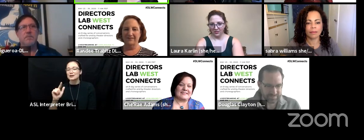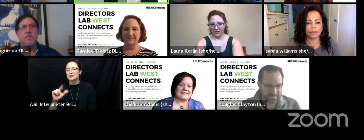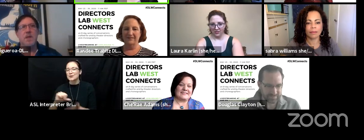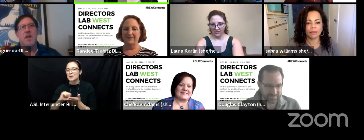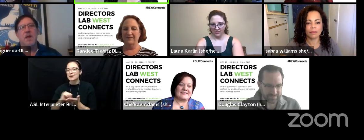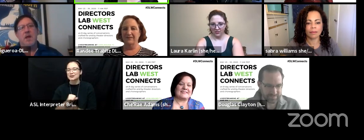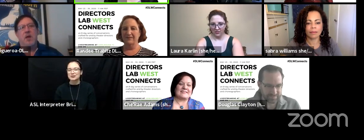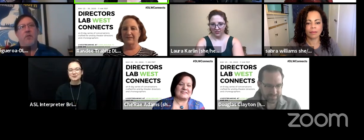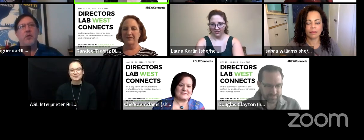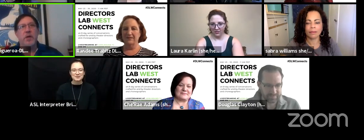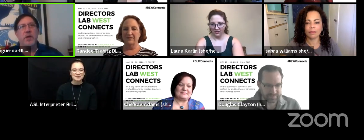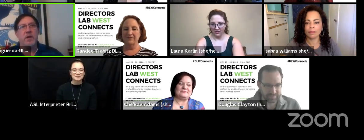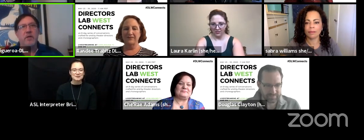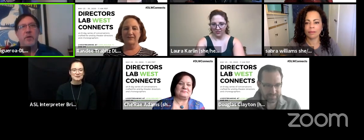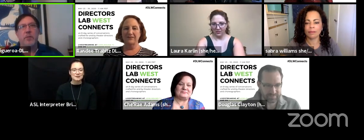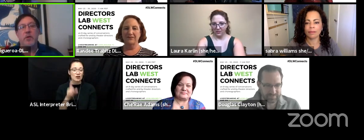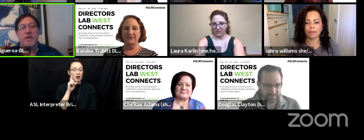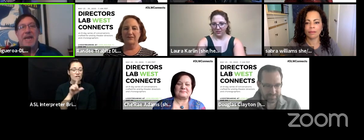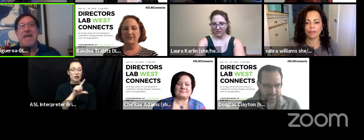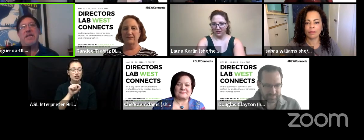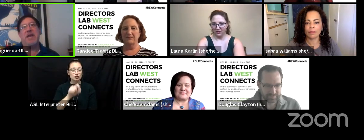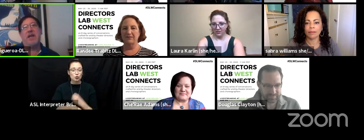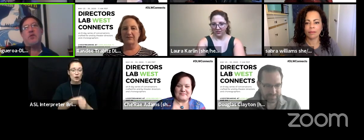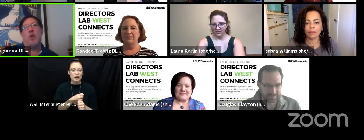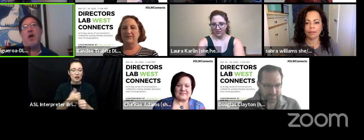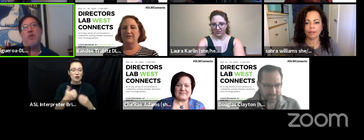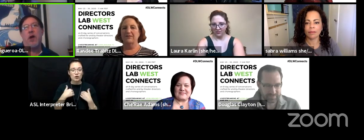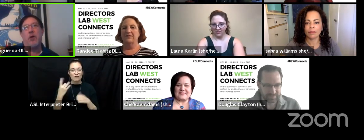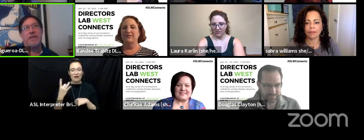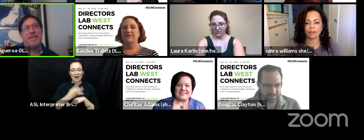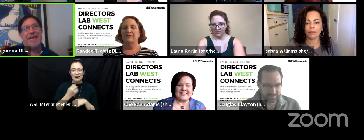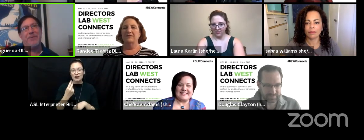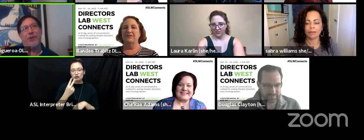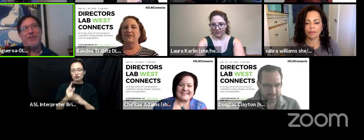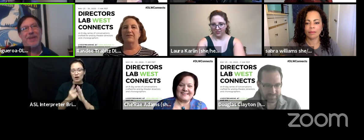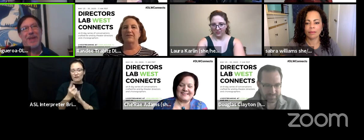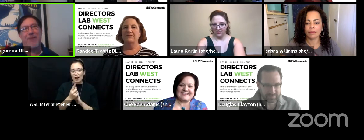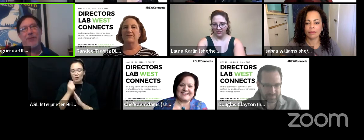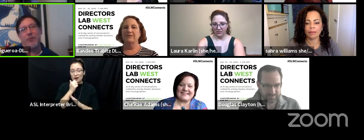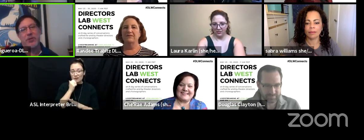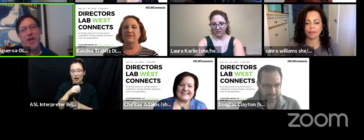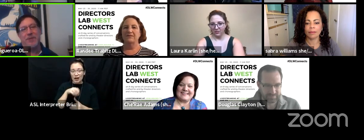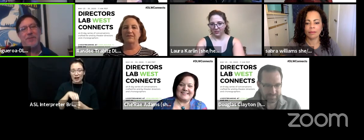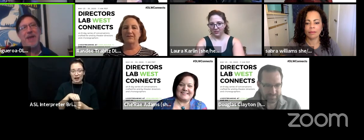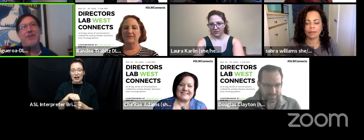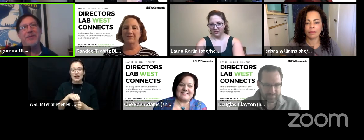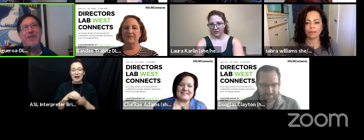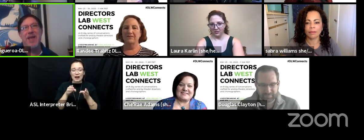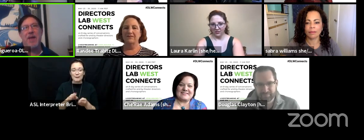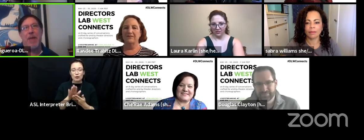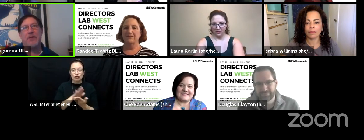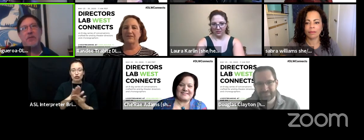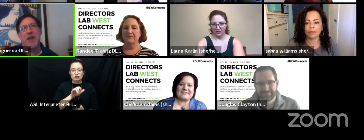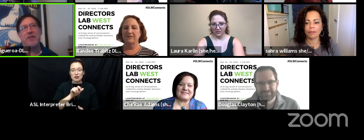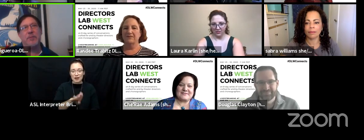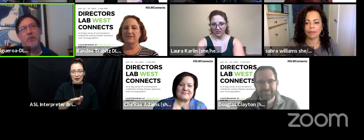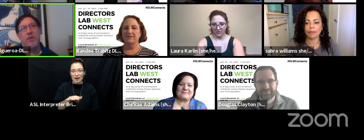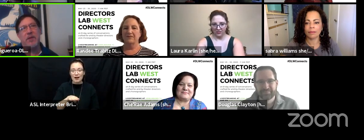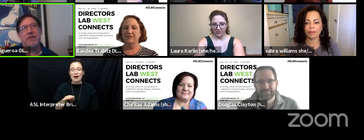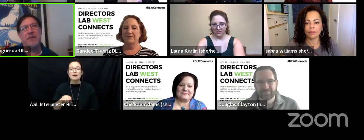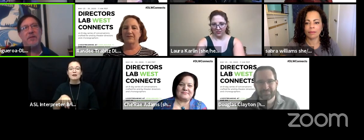West. For 20 years, we have produced an 8-day, 12-hour a day in-person lab full of workshops and panels,